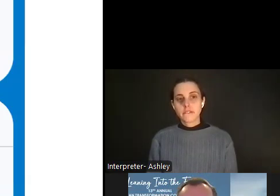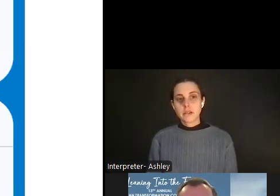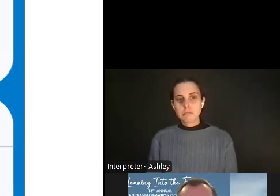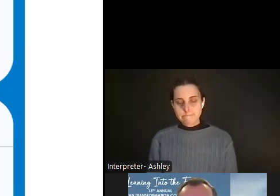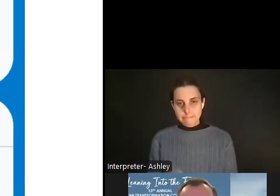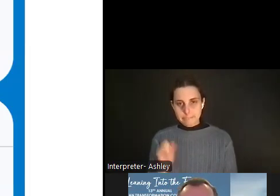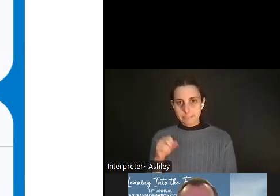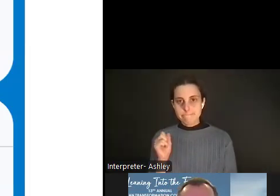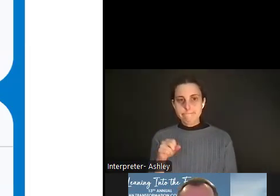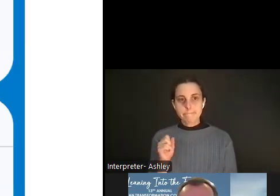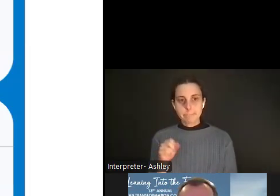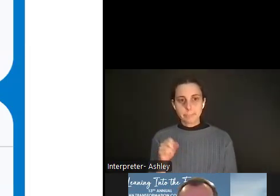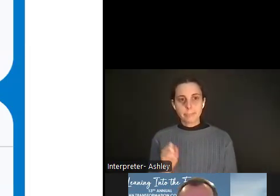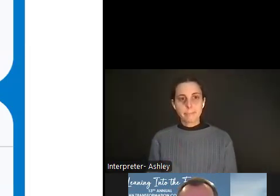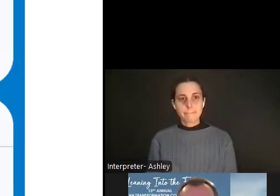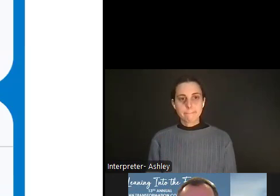Yes.